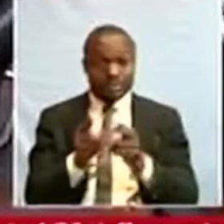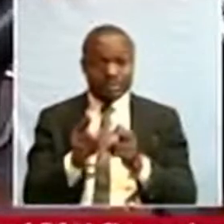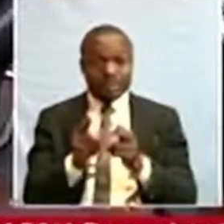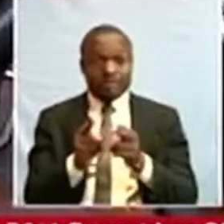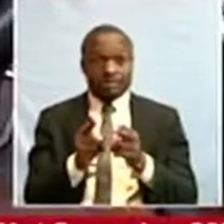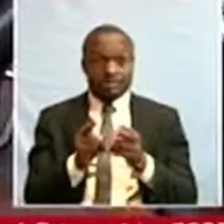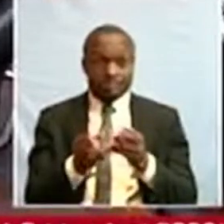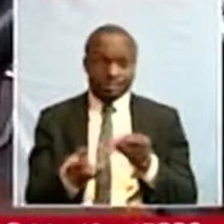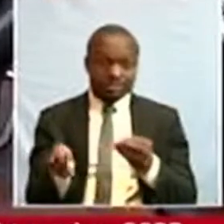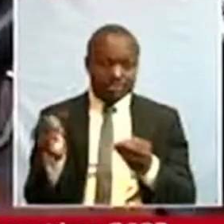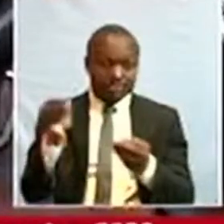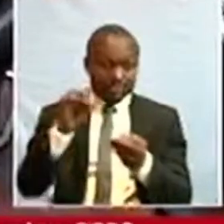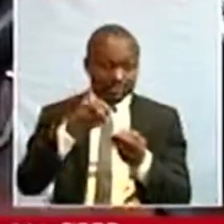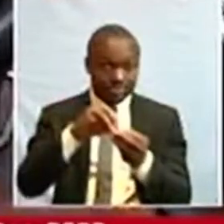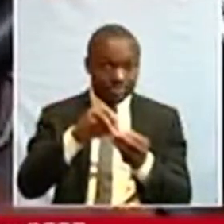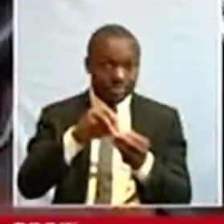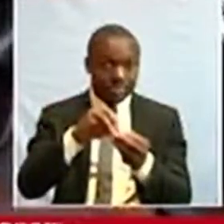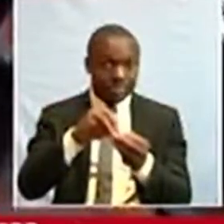supplementary.